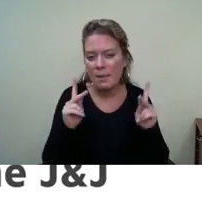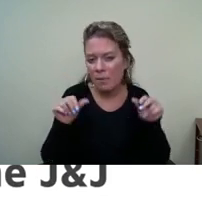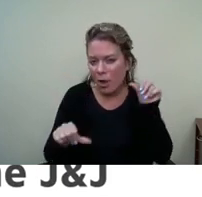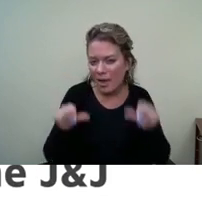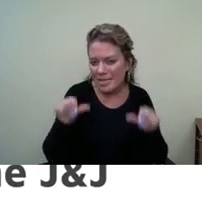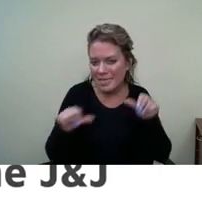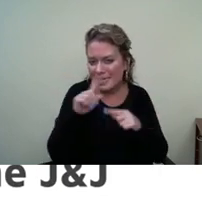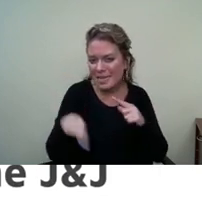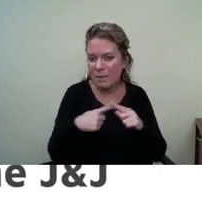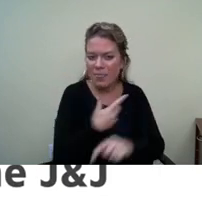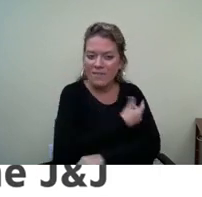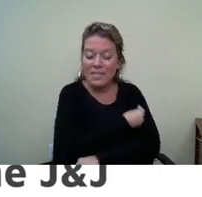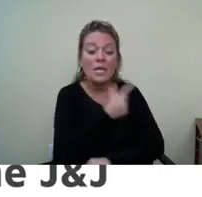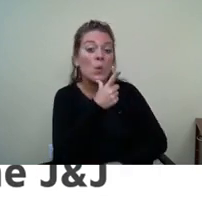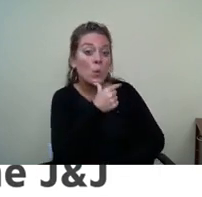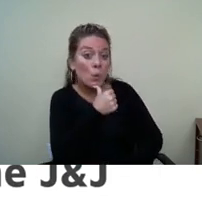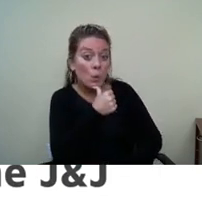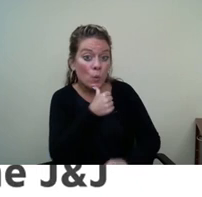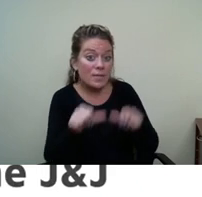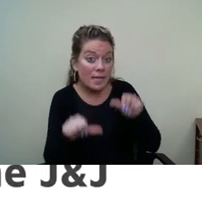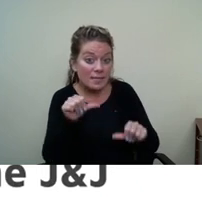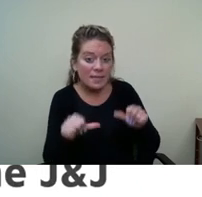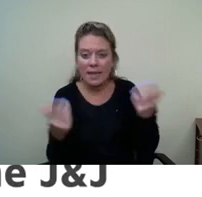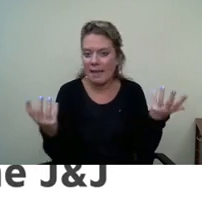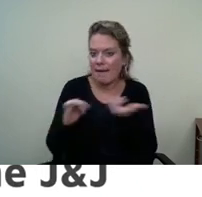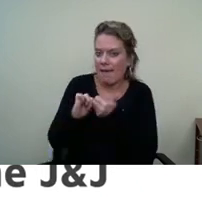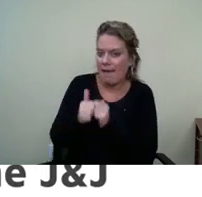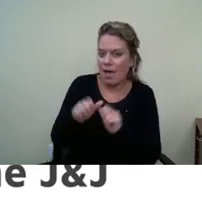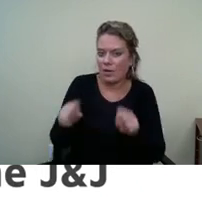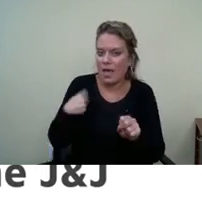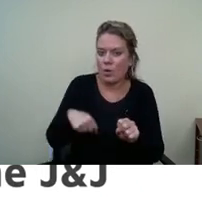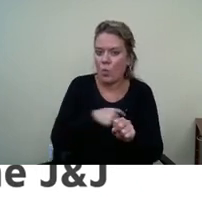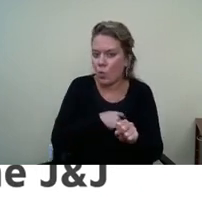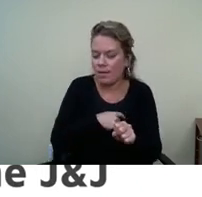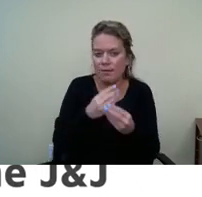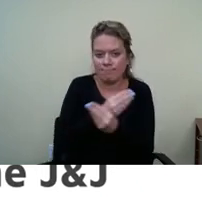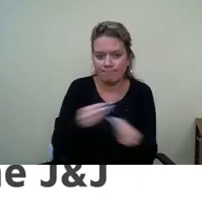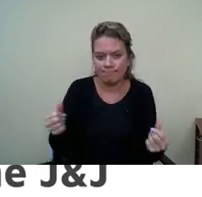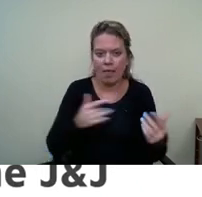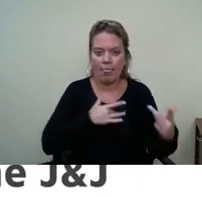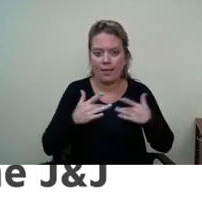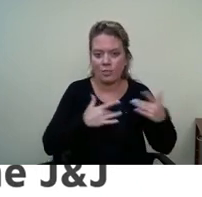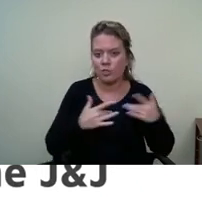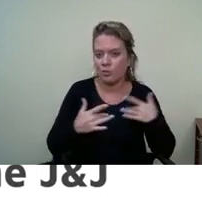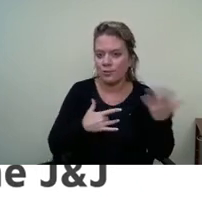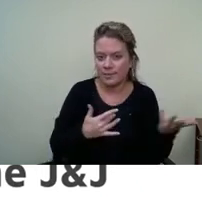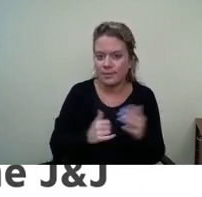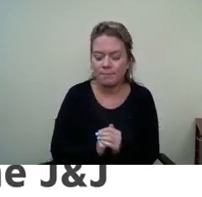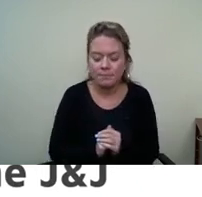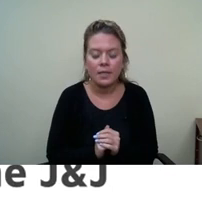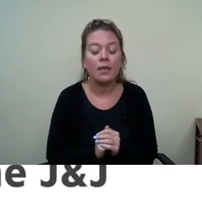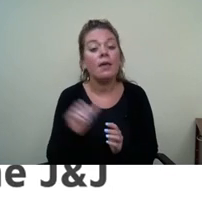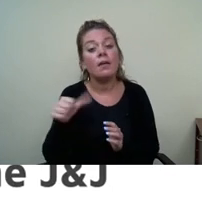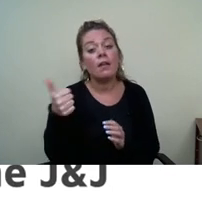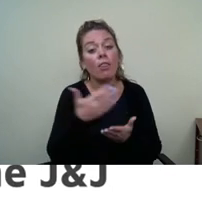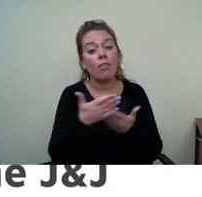is hesitant about the vaccine, and what can we say or do or research to dispel these concerns in essence. And so